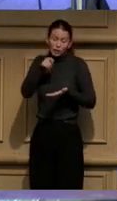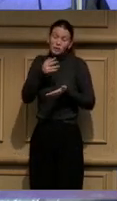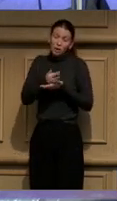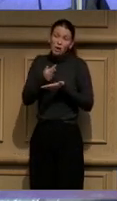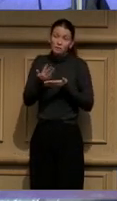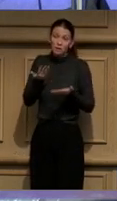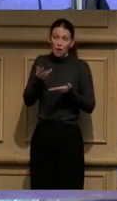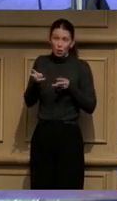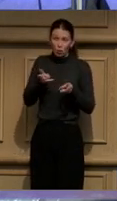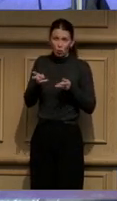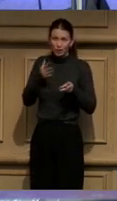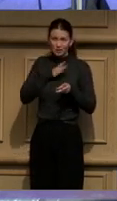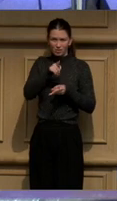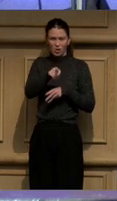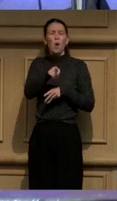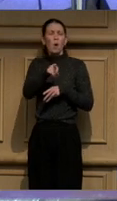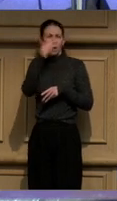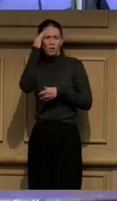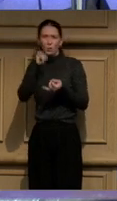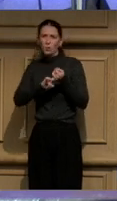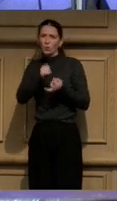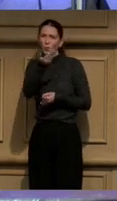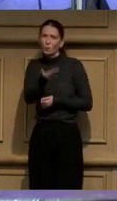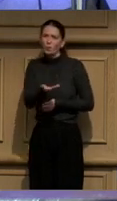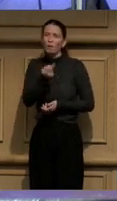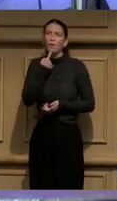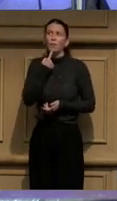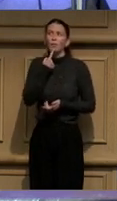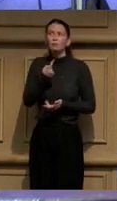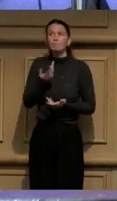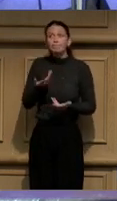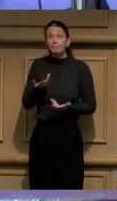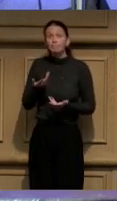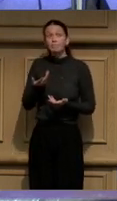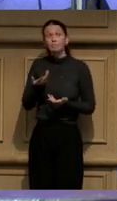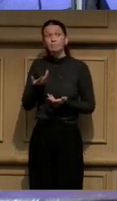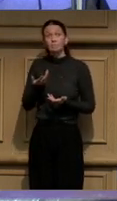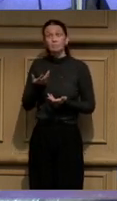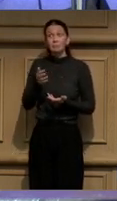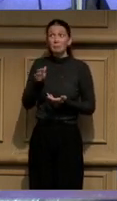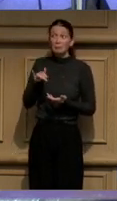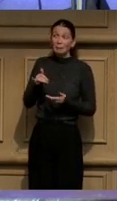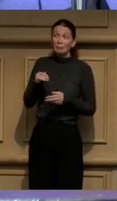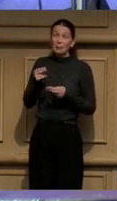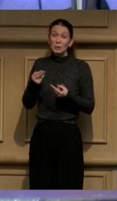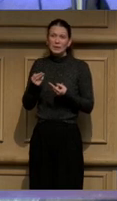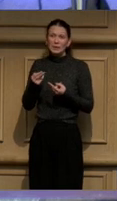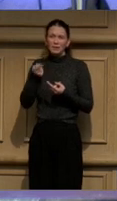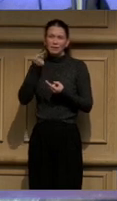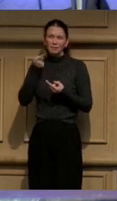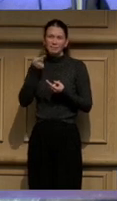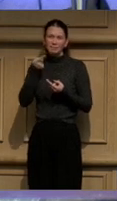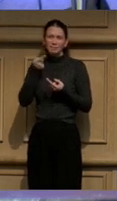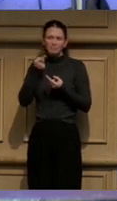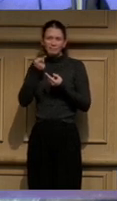maybe it's something we really need to start an awful lot younger, you know, like with children, because we know in the